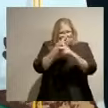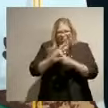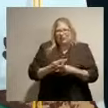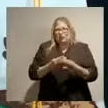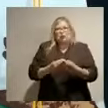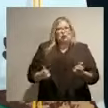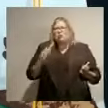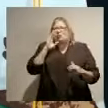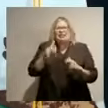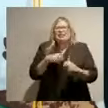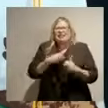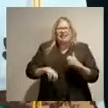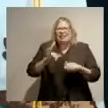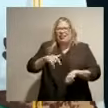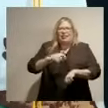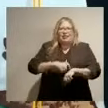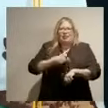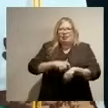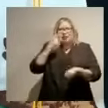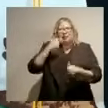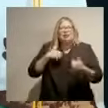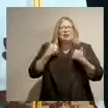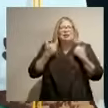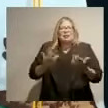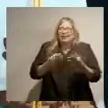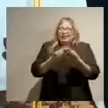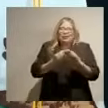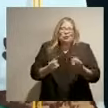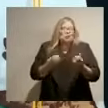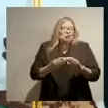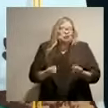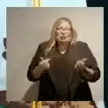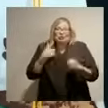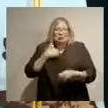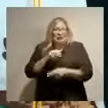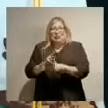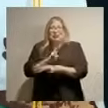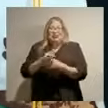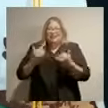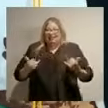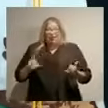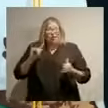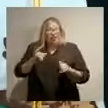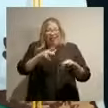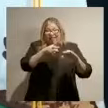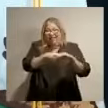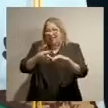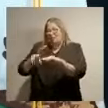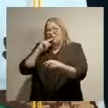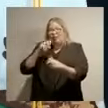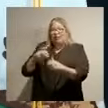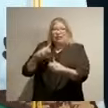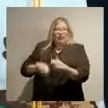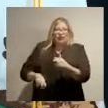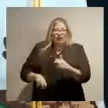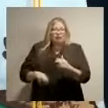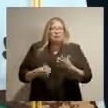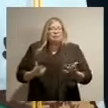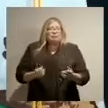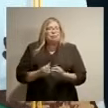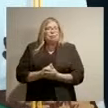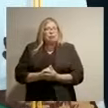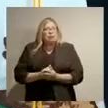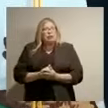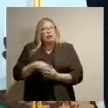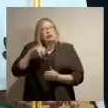would be tougher at that time because a lot of solutions that we are utilizing now, including cuts that are hard, would no longer be available at that point.